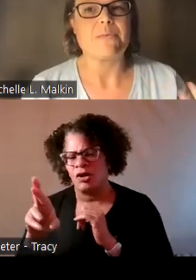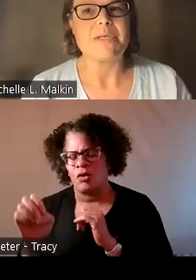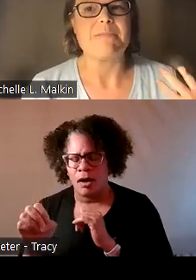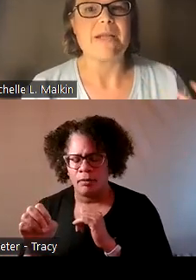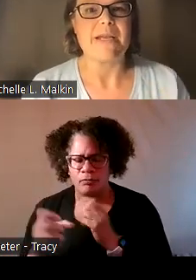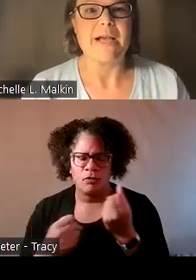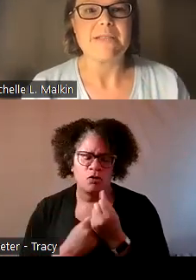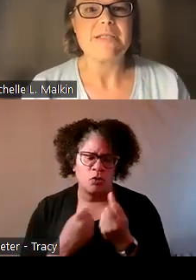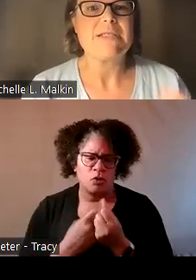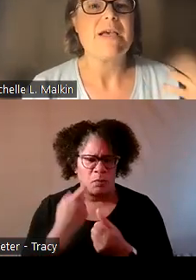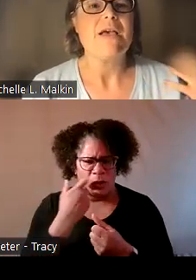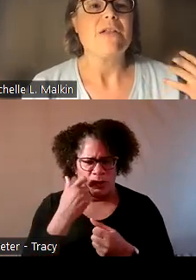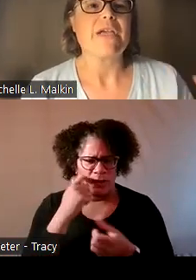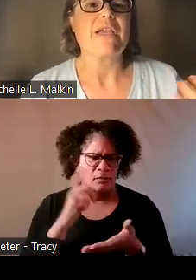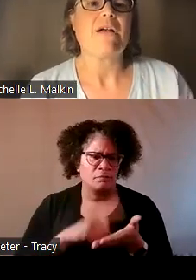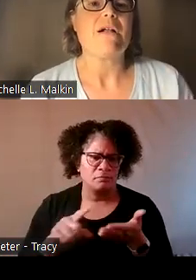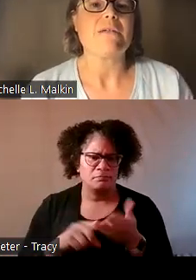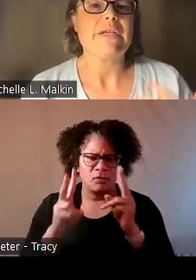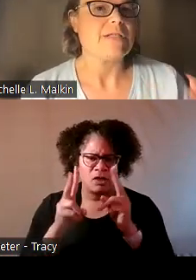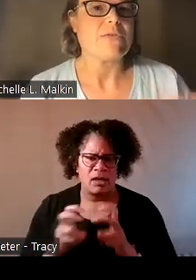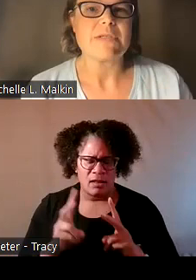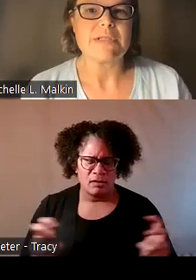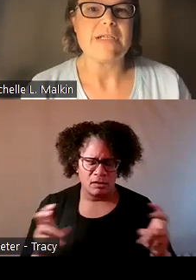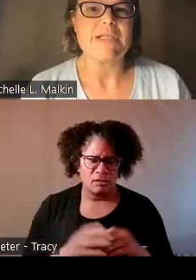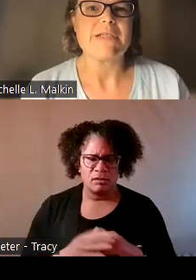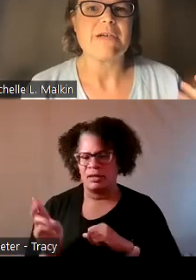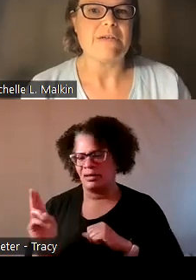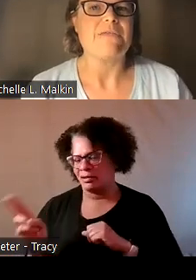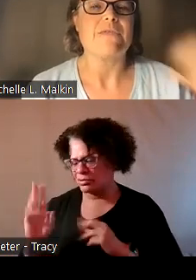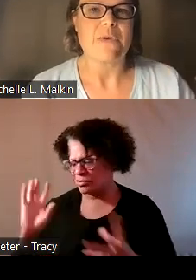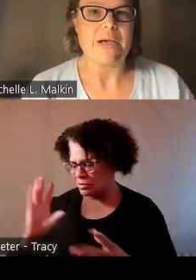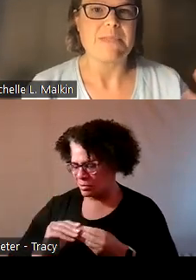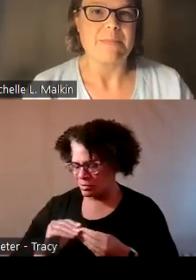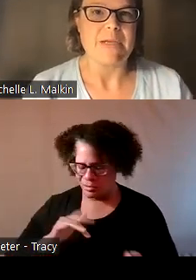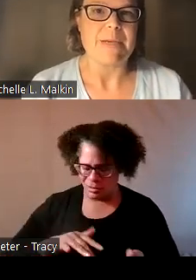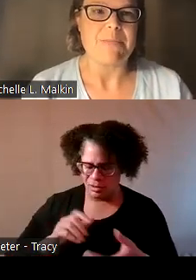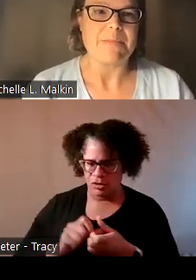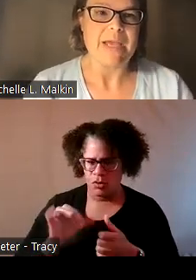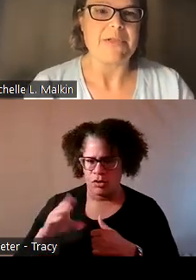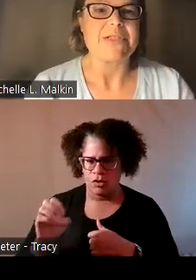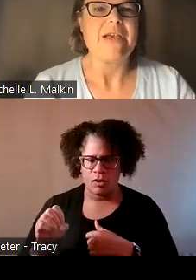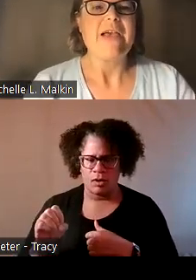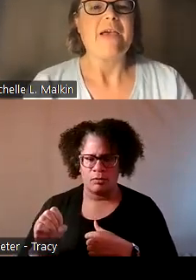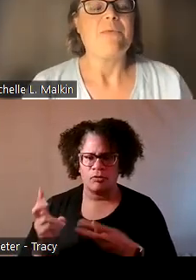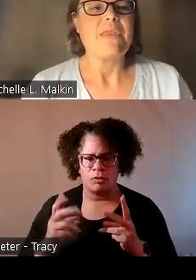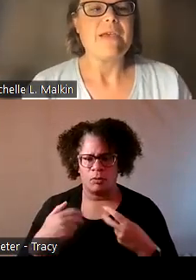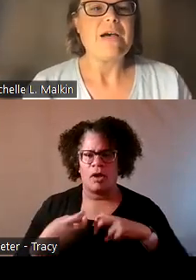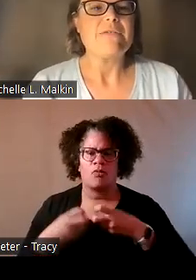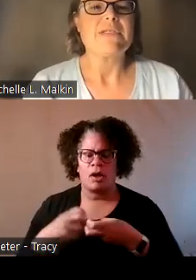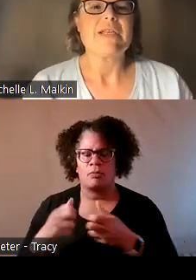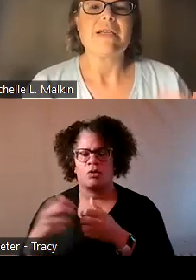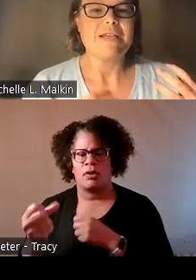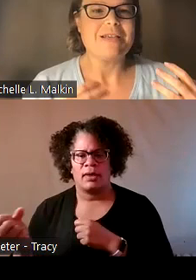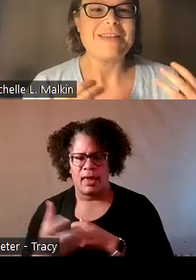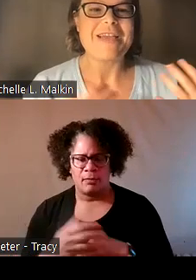very recent meta-analysis looking at all historical studies of crimes committed by problem gamblers. And what they found